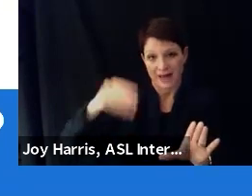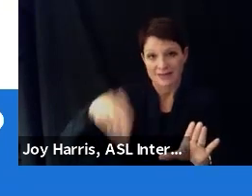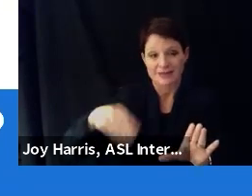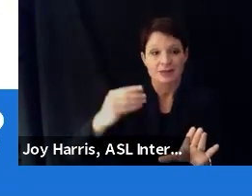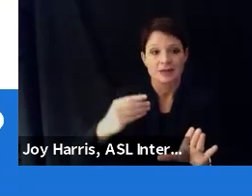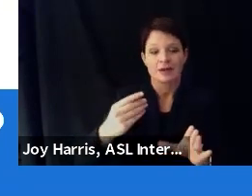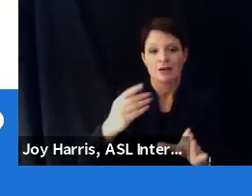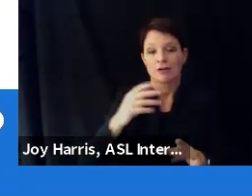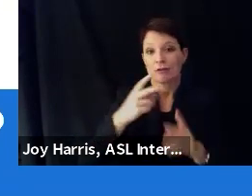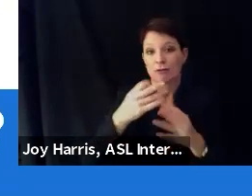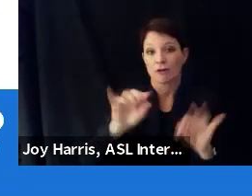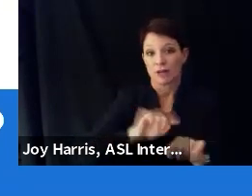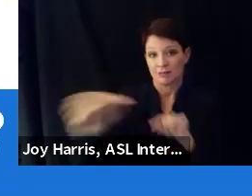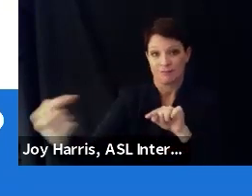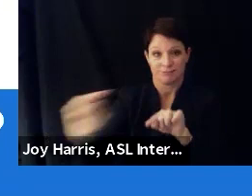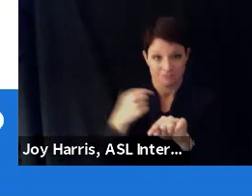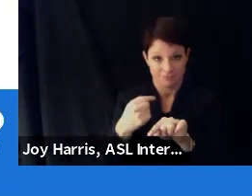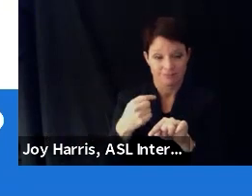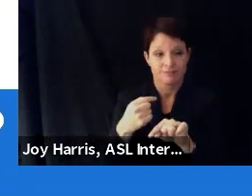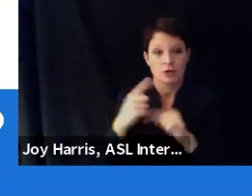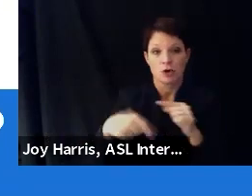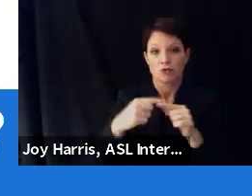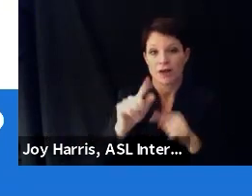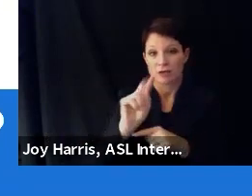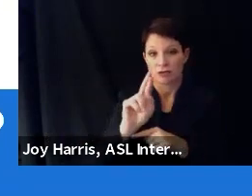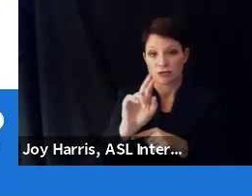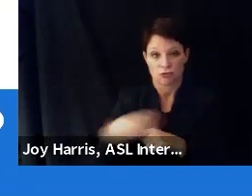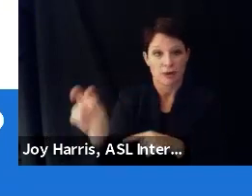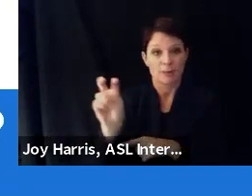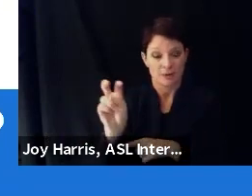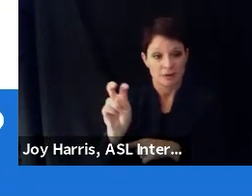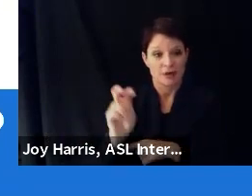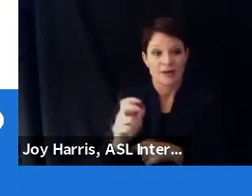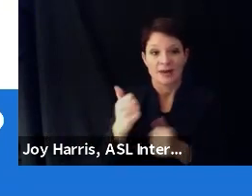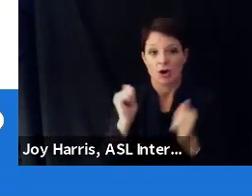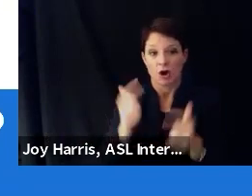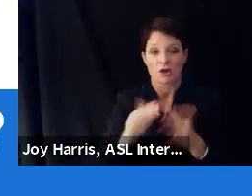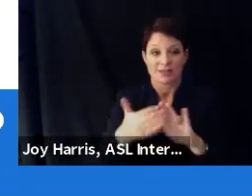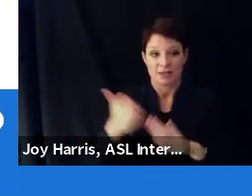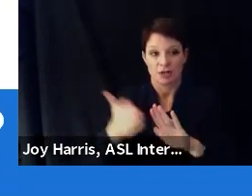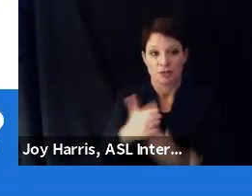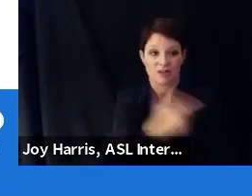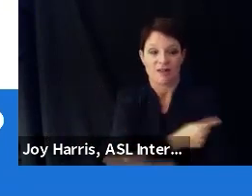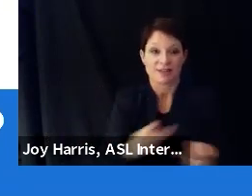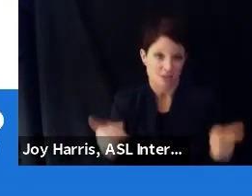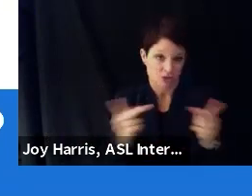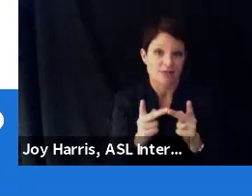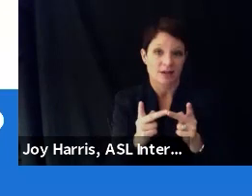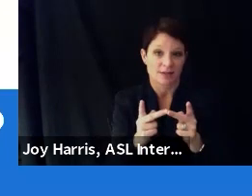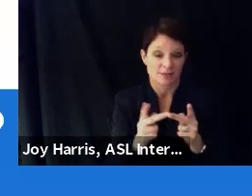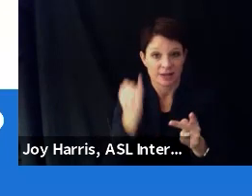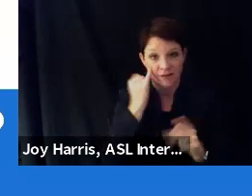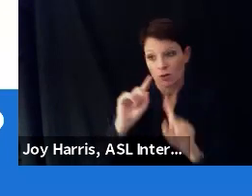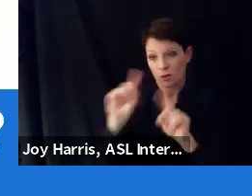free round trip passes that are available at all city-run vaccination sites. So we encourage you to take advantage of these. If you go